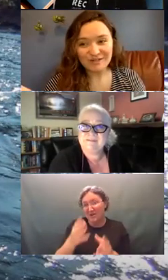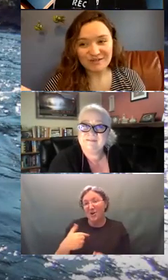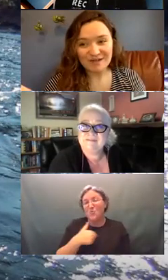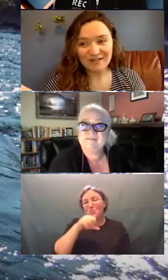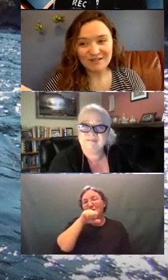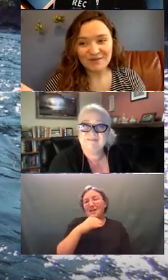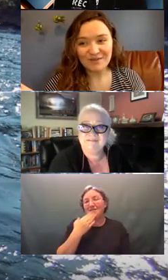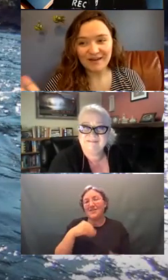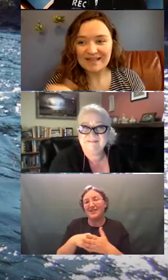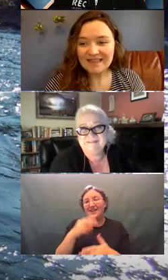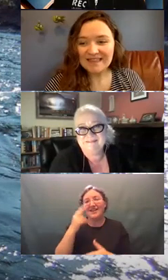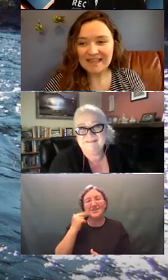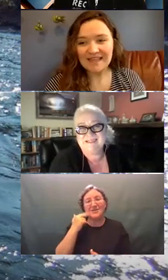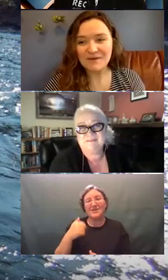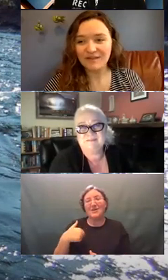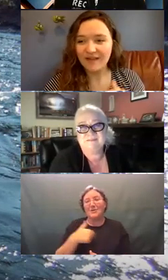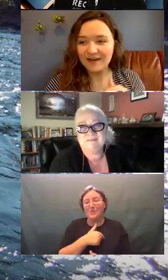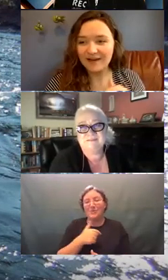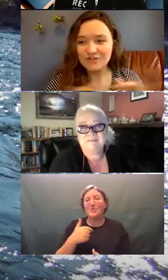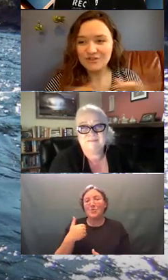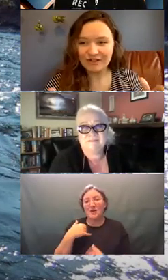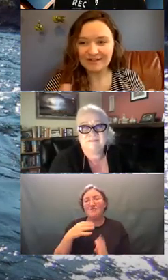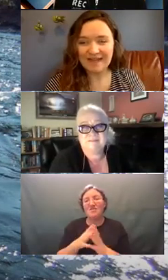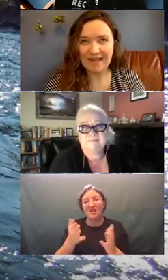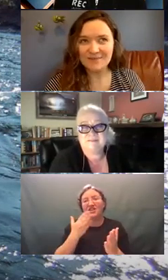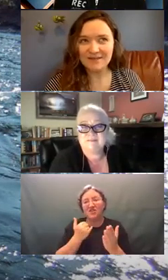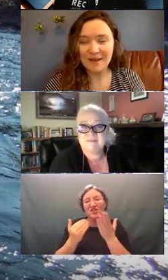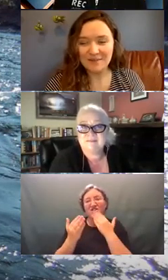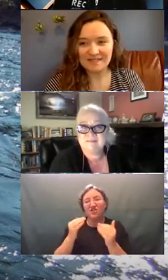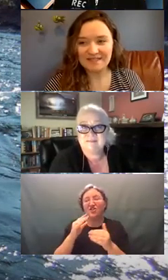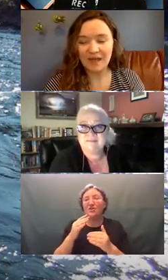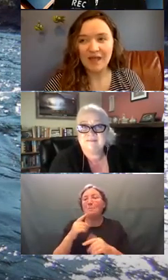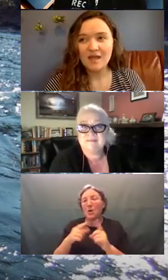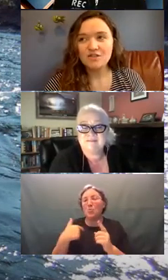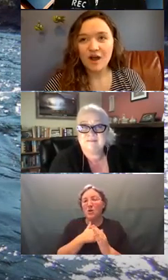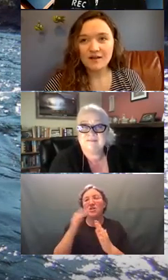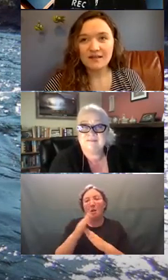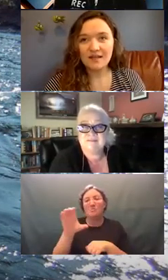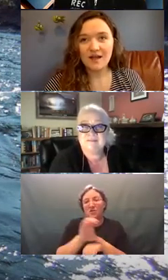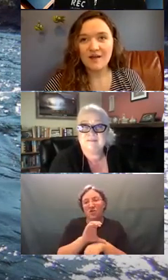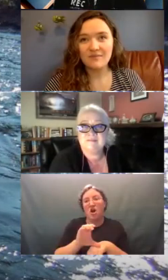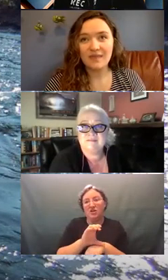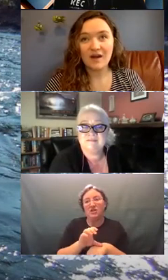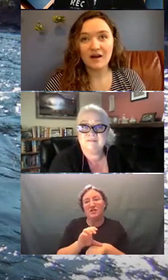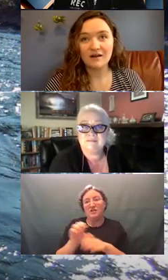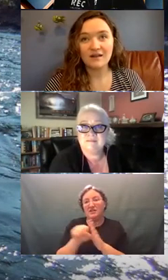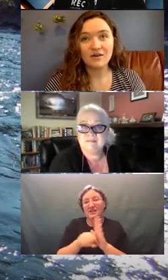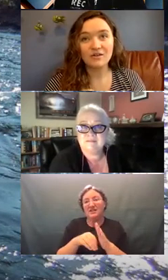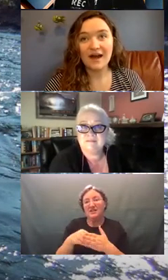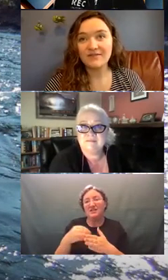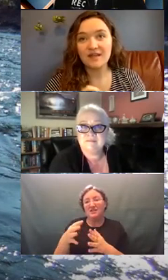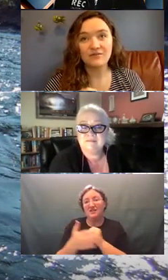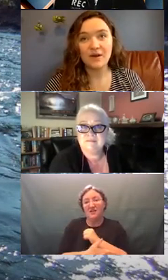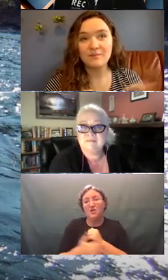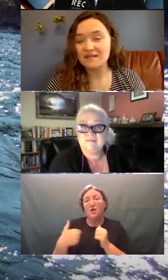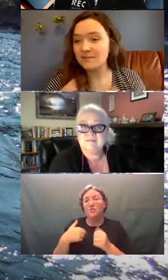in Utah, so there is a theme of a lot of sugar type companies, but chocolate, they're